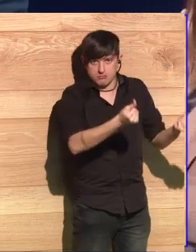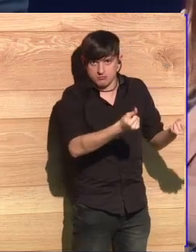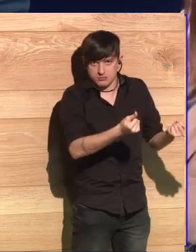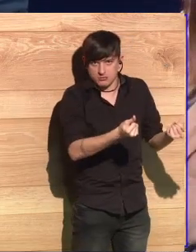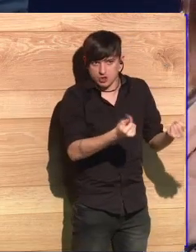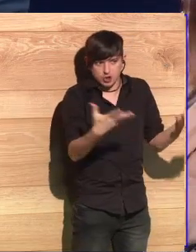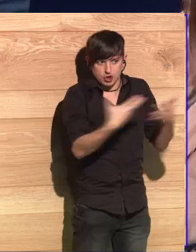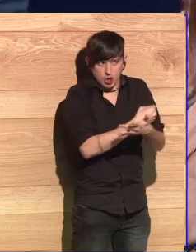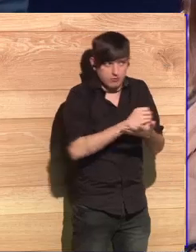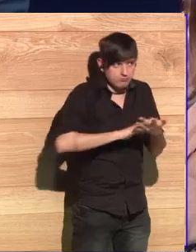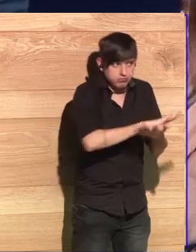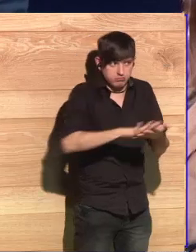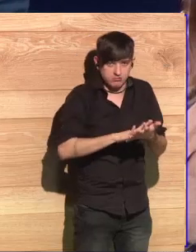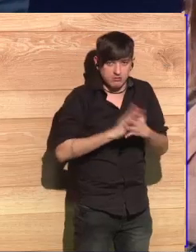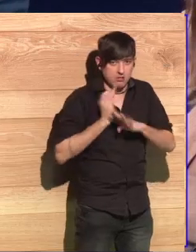time.